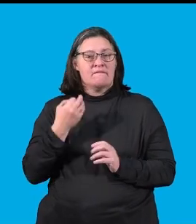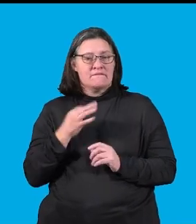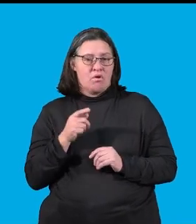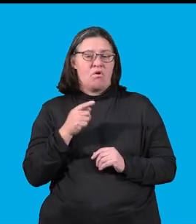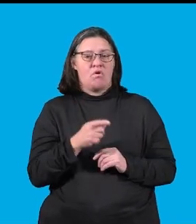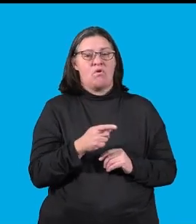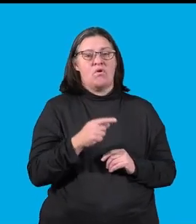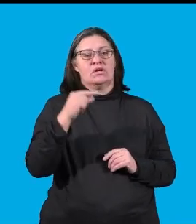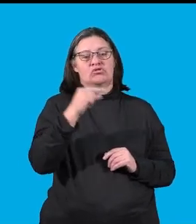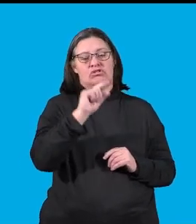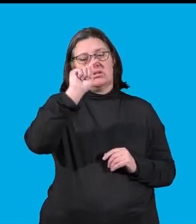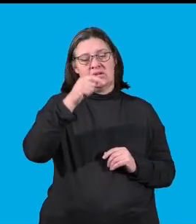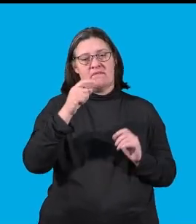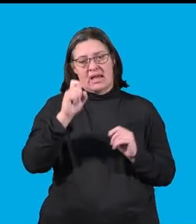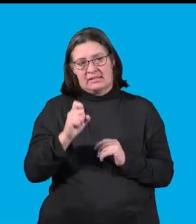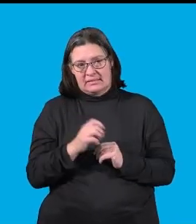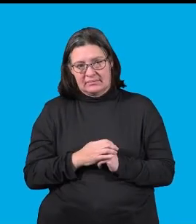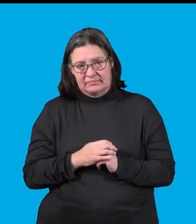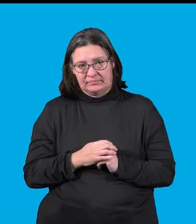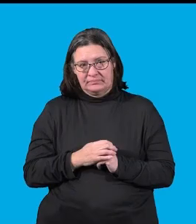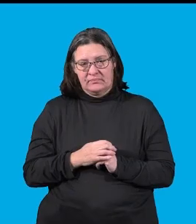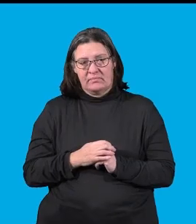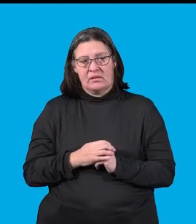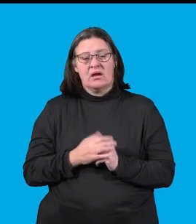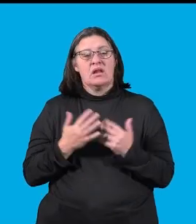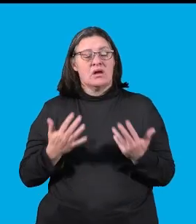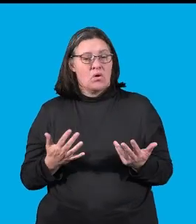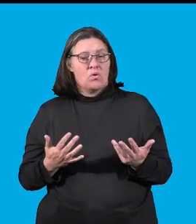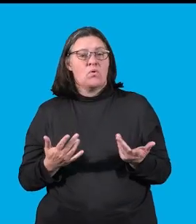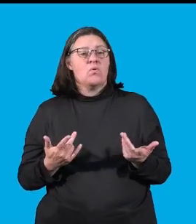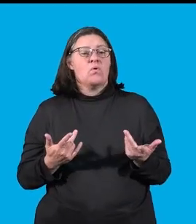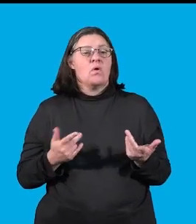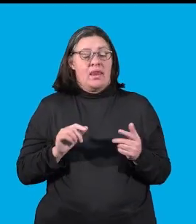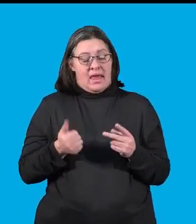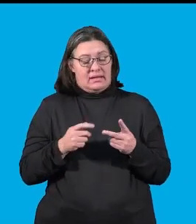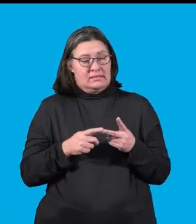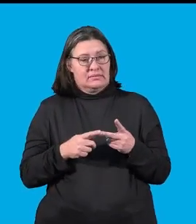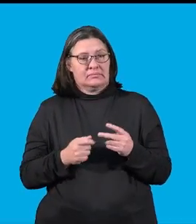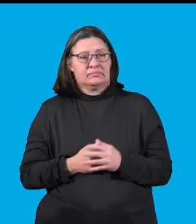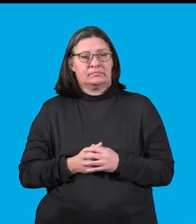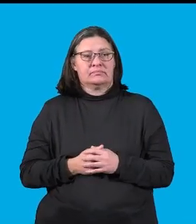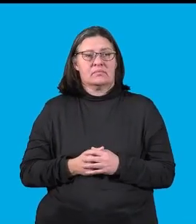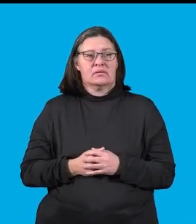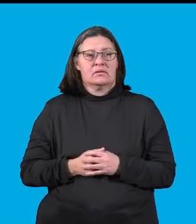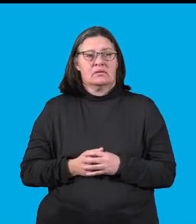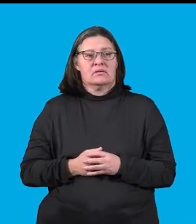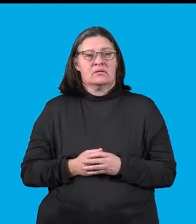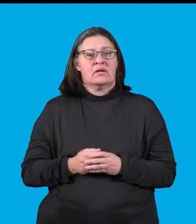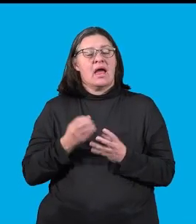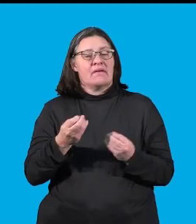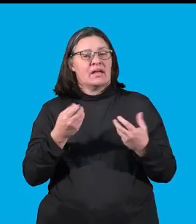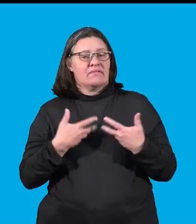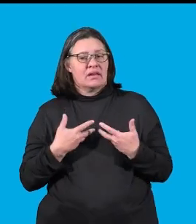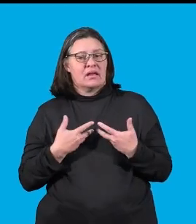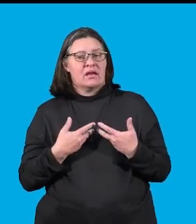expression for g of x. All right. Okay, everyone, let's move on to the next question. So